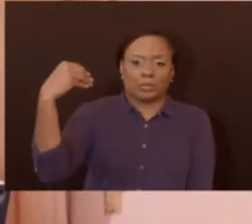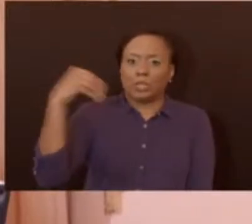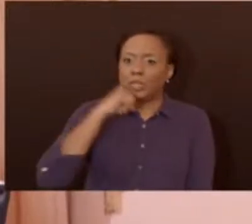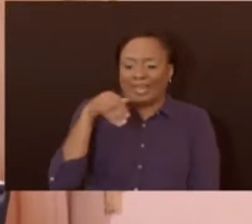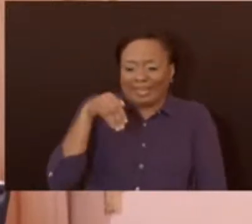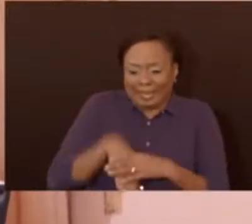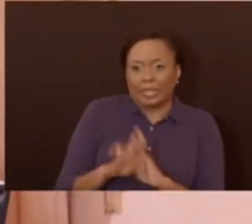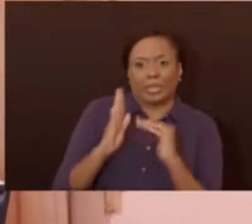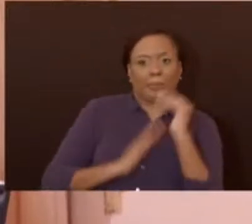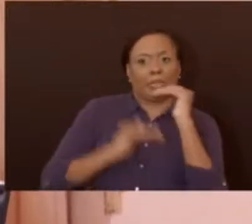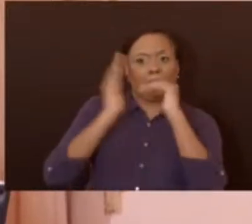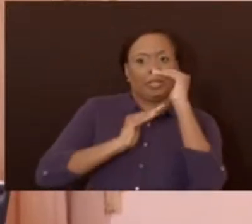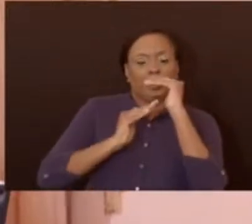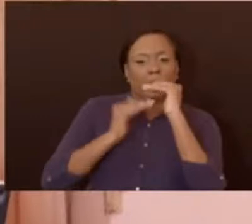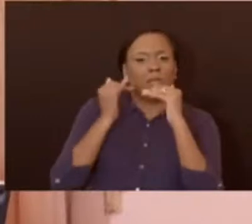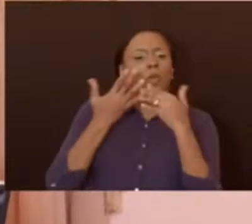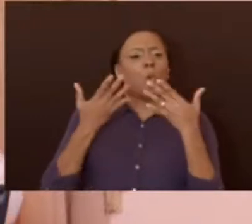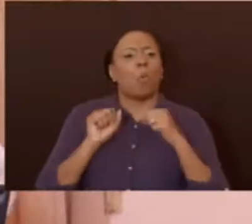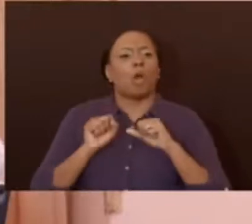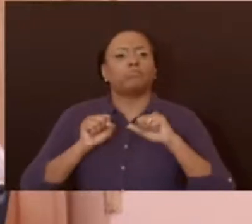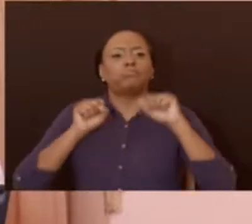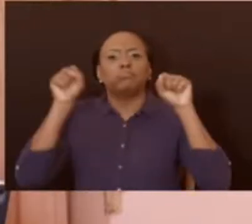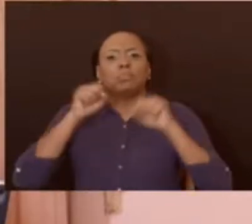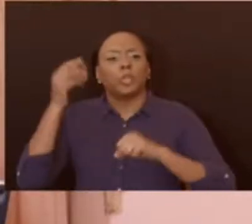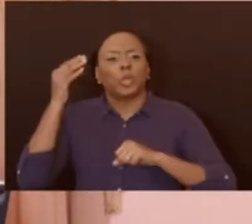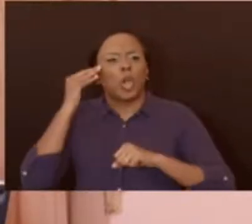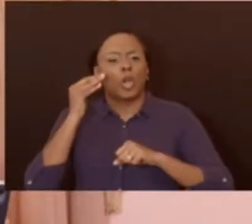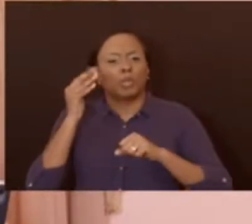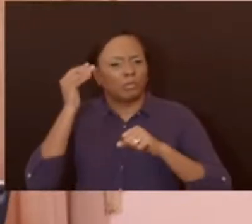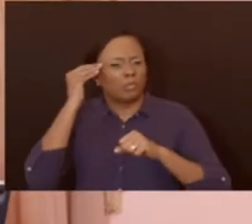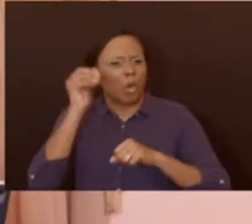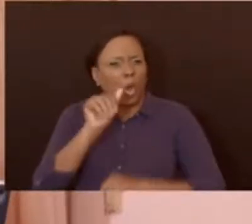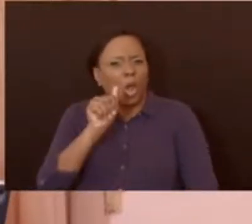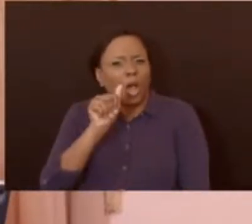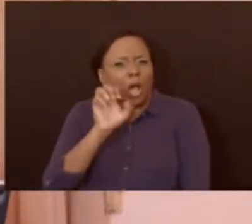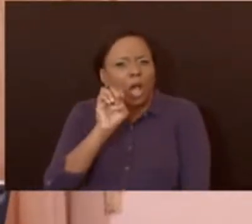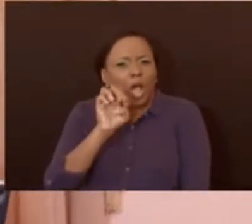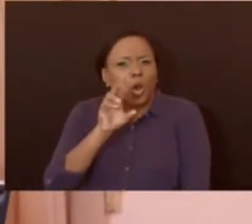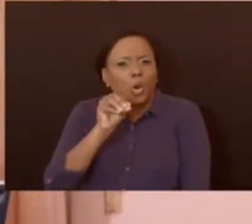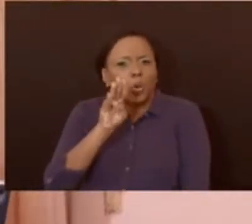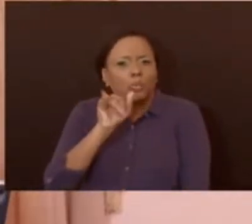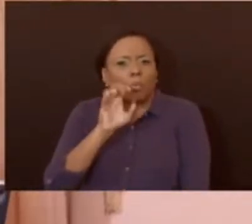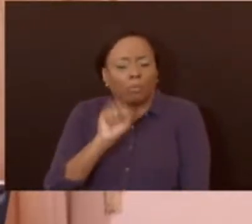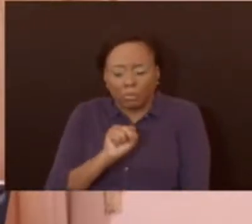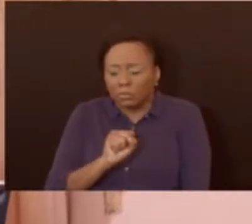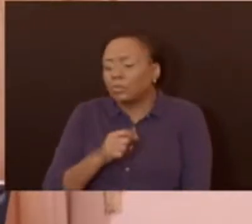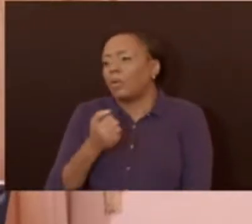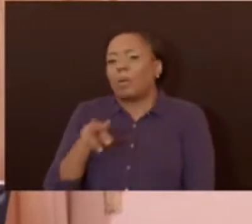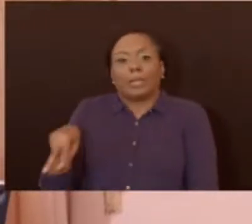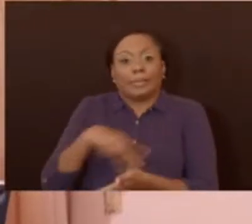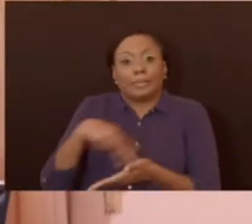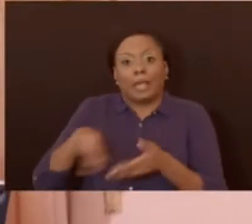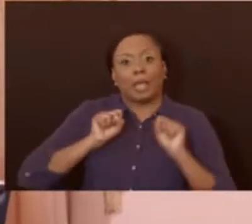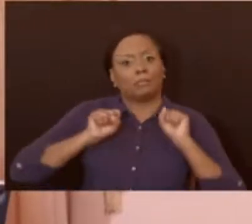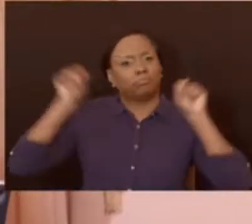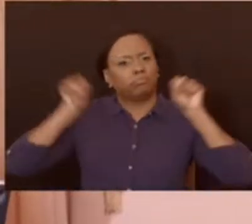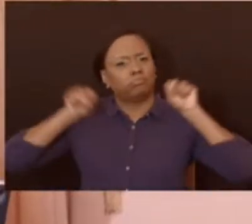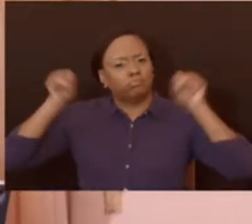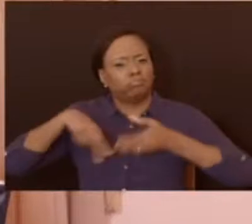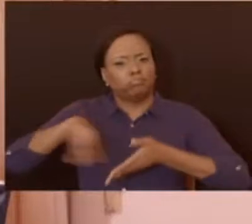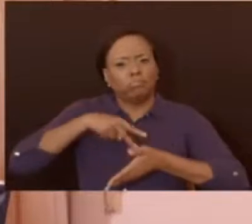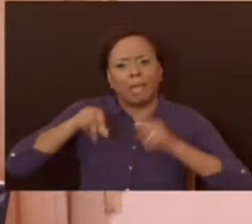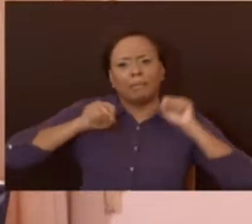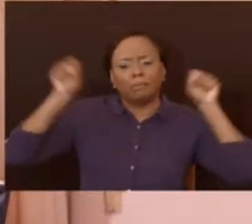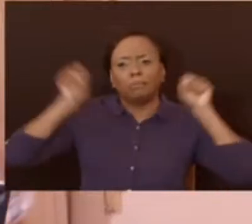So you will not be able to do aerobics classes or dance exercise classes within a building. Those things must be done in an